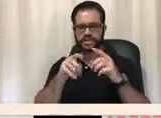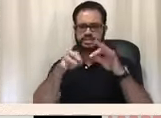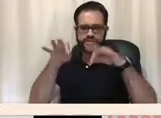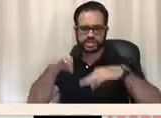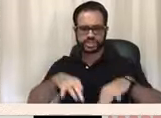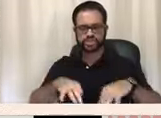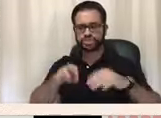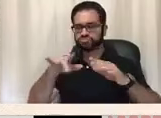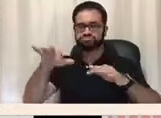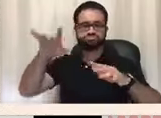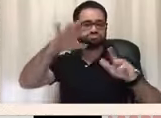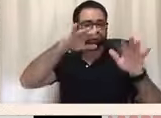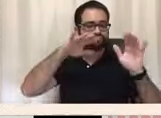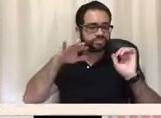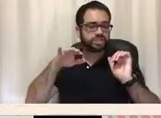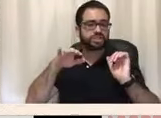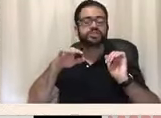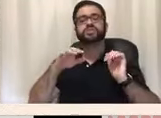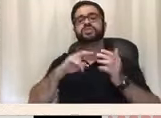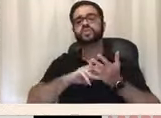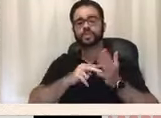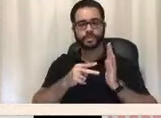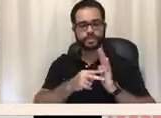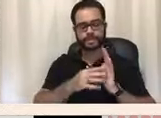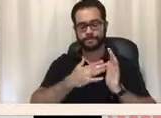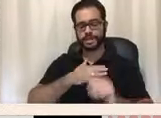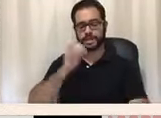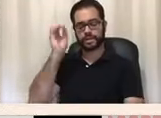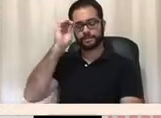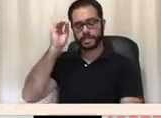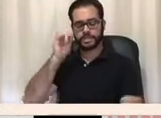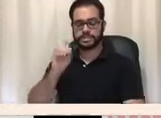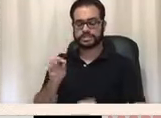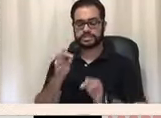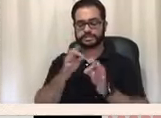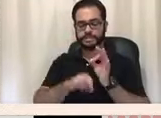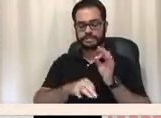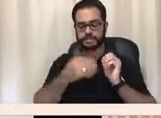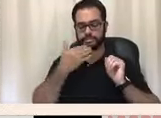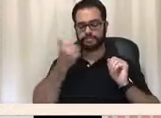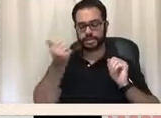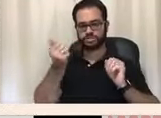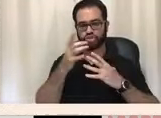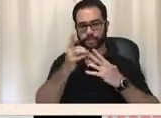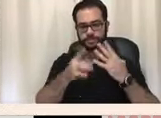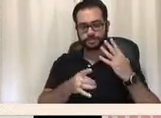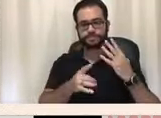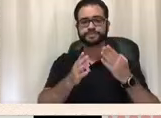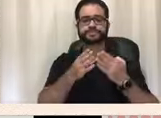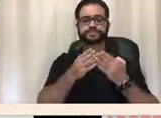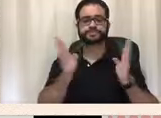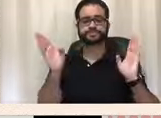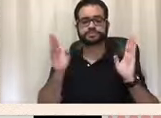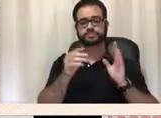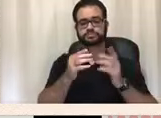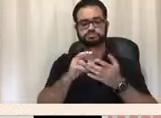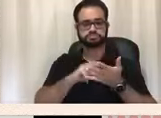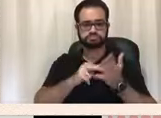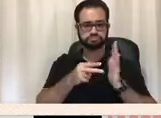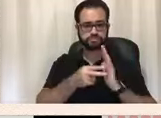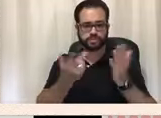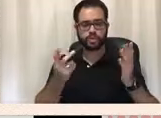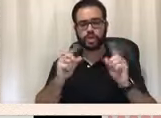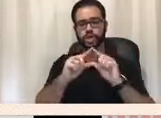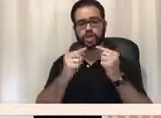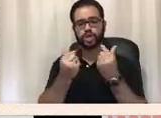there, so in my opinion, simplicity is best. So the general definition is a group that provides